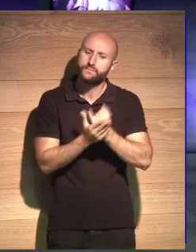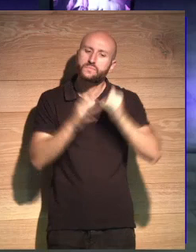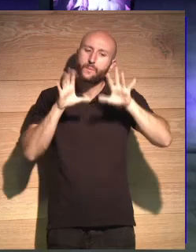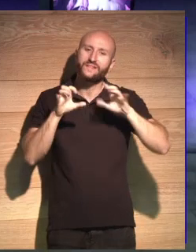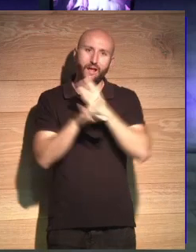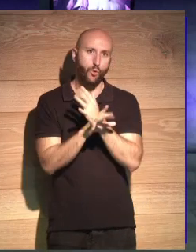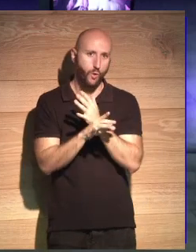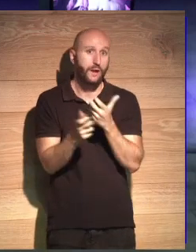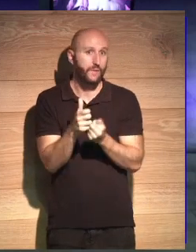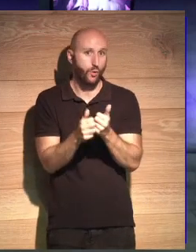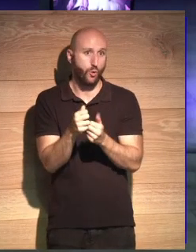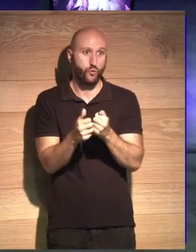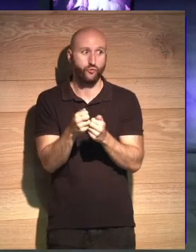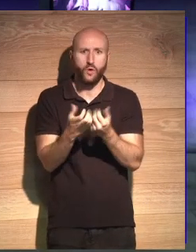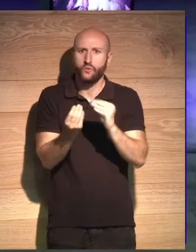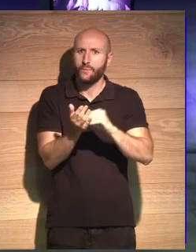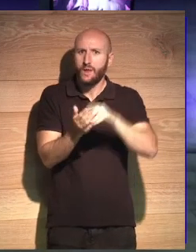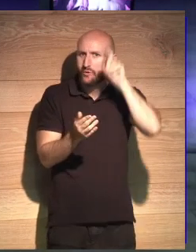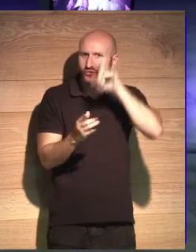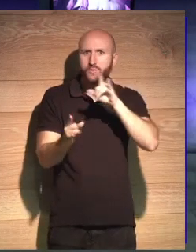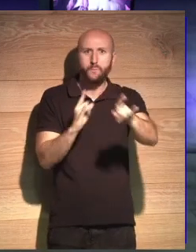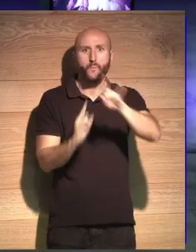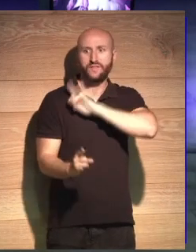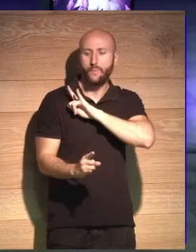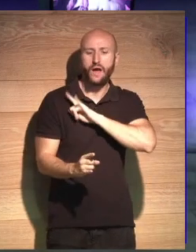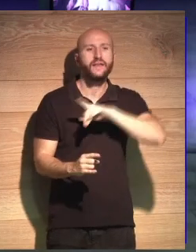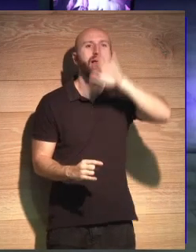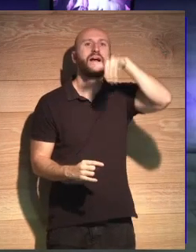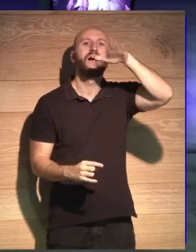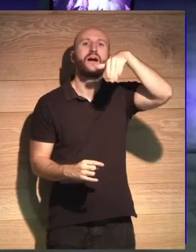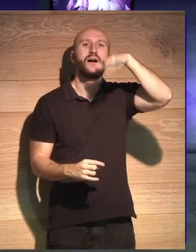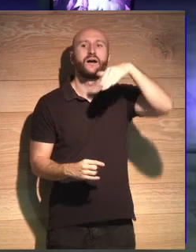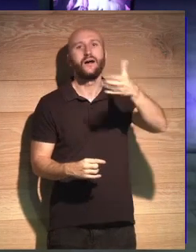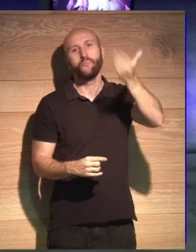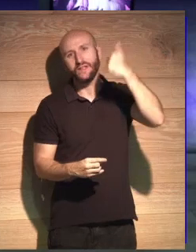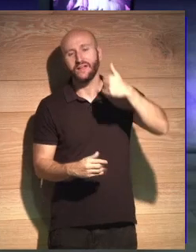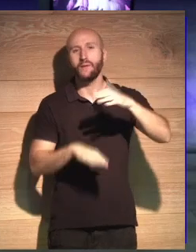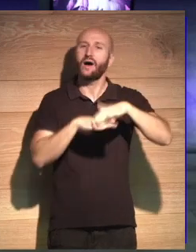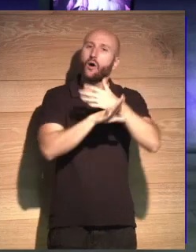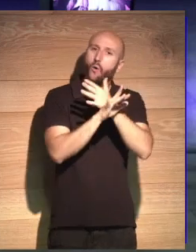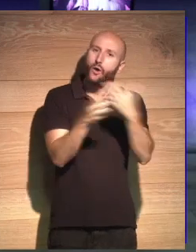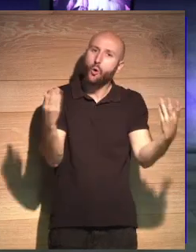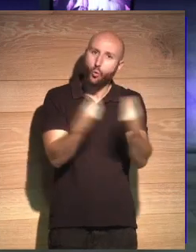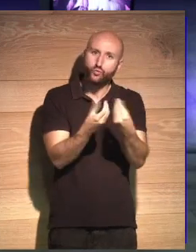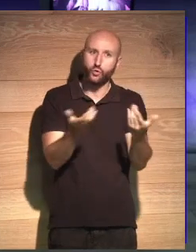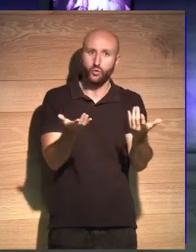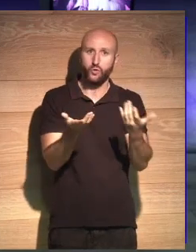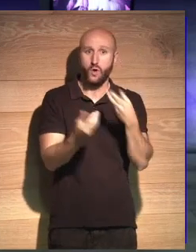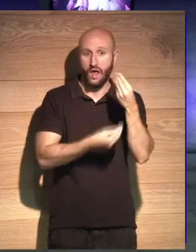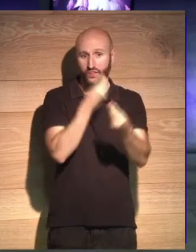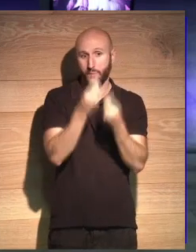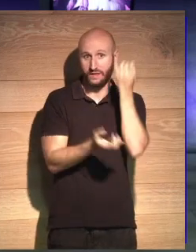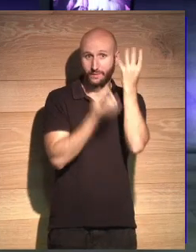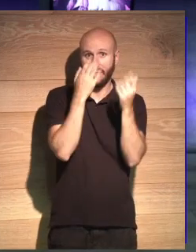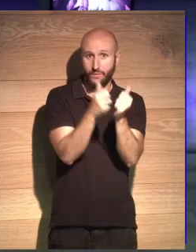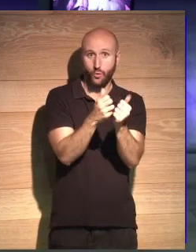got their hands on the game and they started learning to play, and many teachers call me to tell me